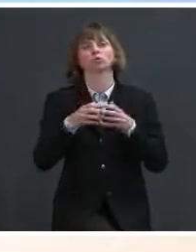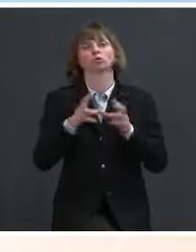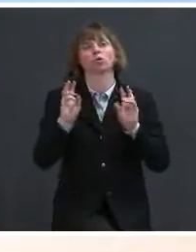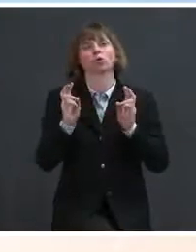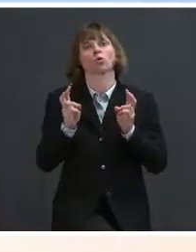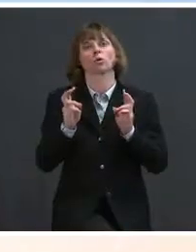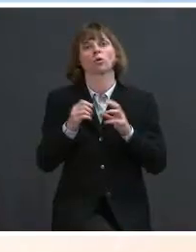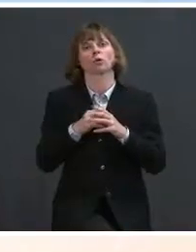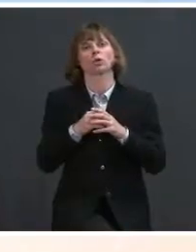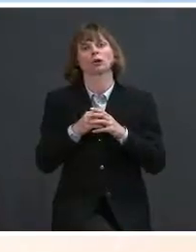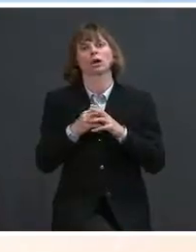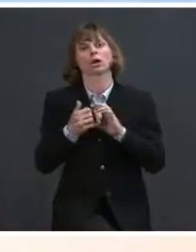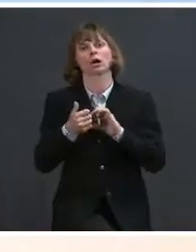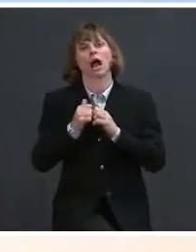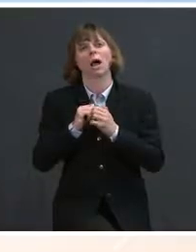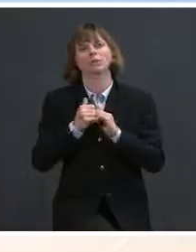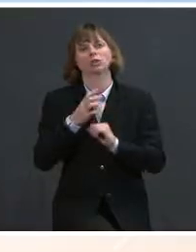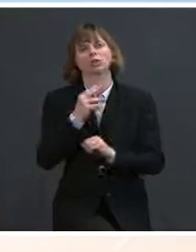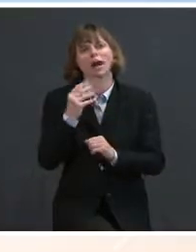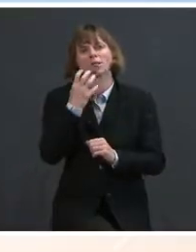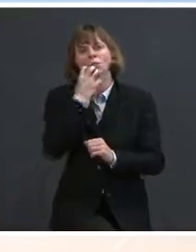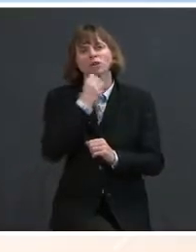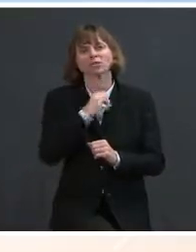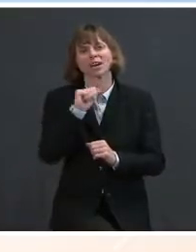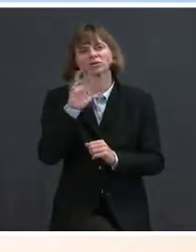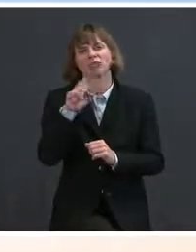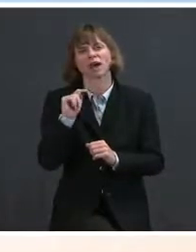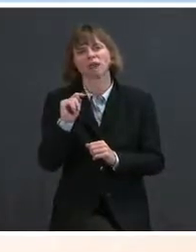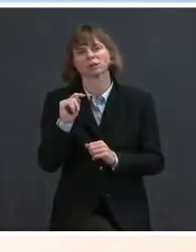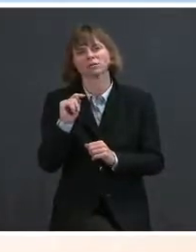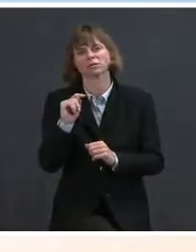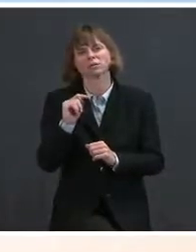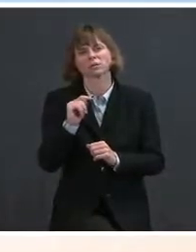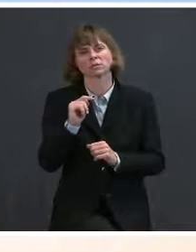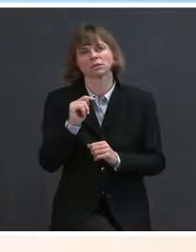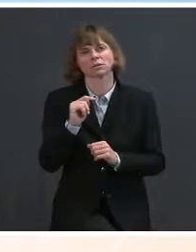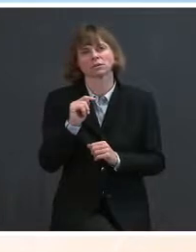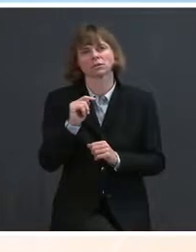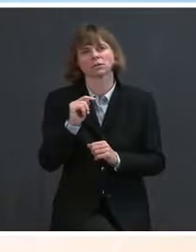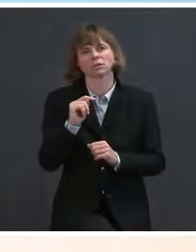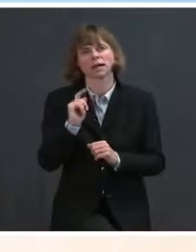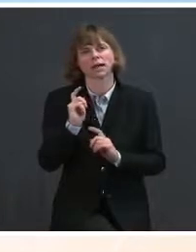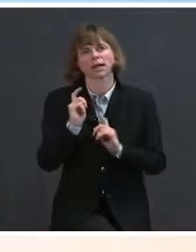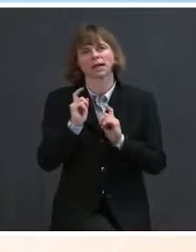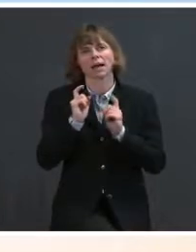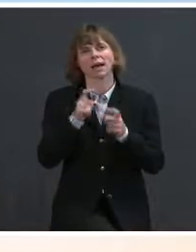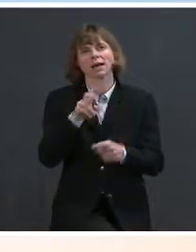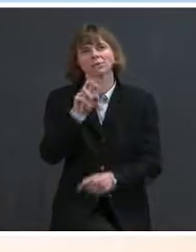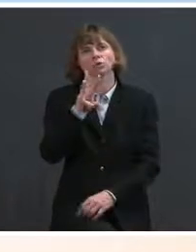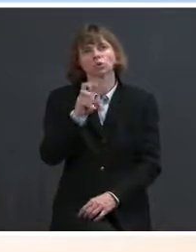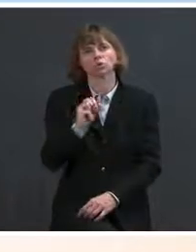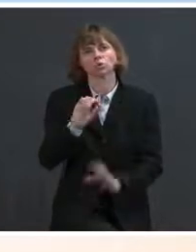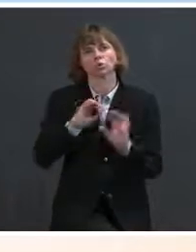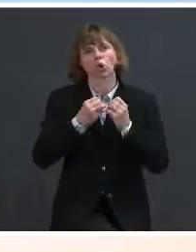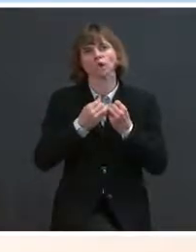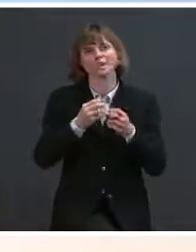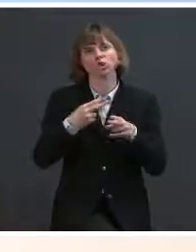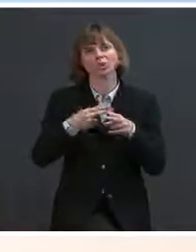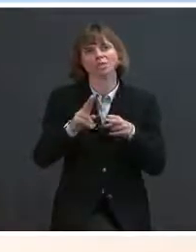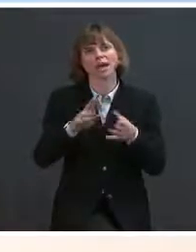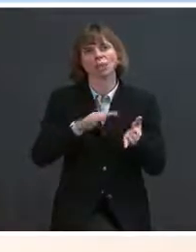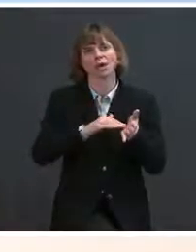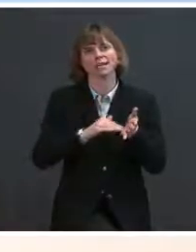Journalism Competition and Preservation Act. I'm not sure if you're familiar with it. It's the one that would give news organizations a temporary exemption